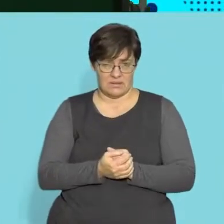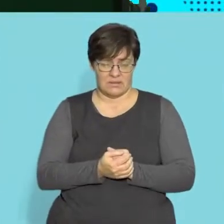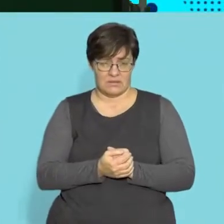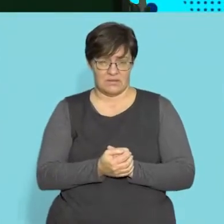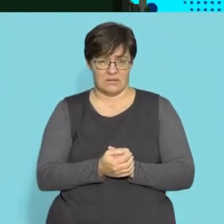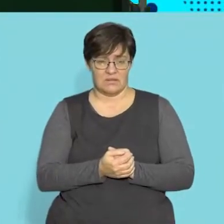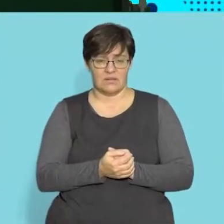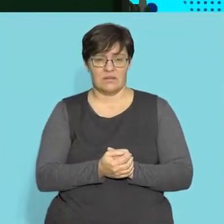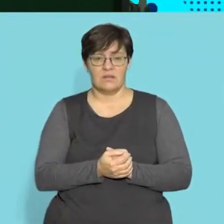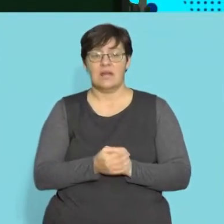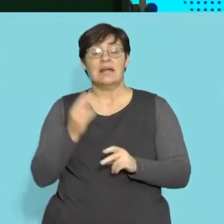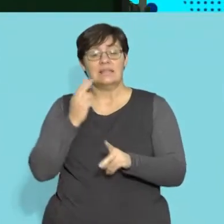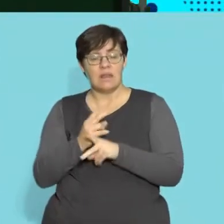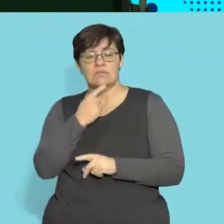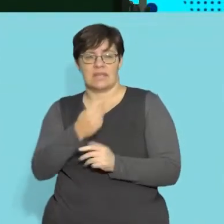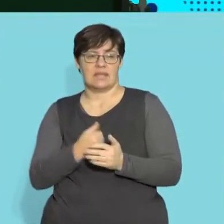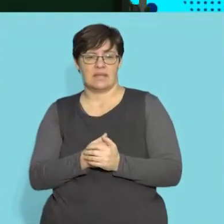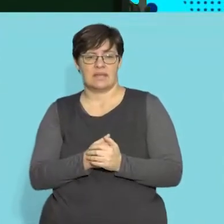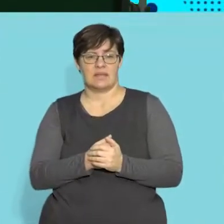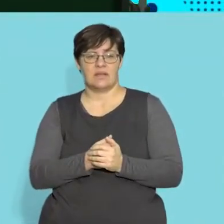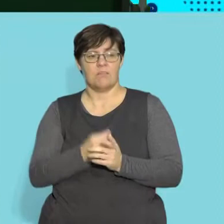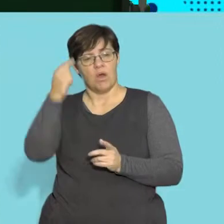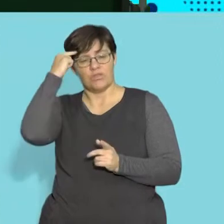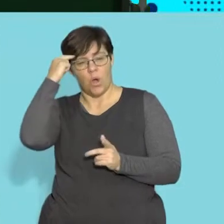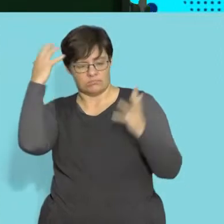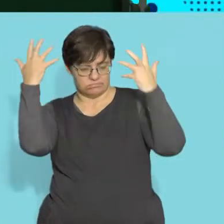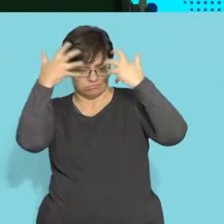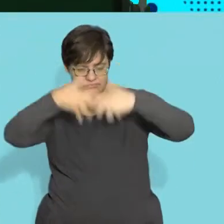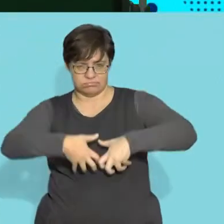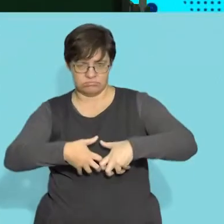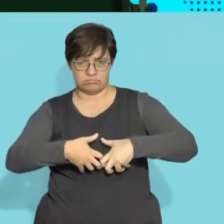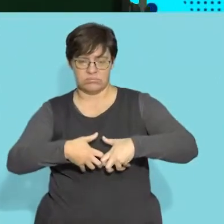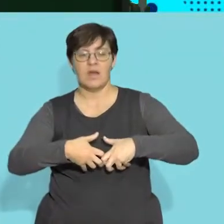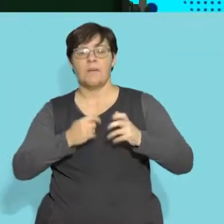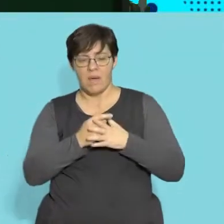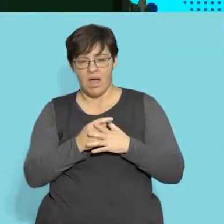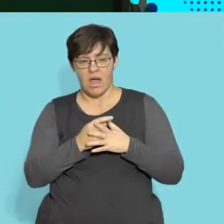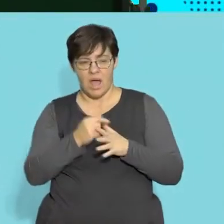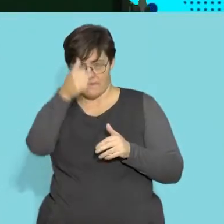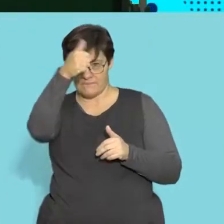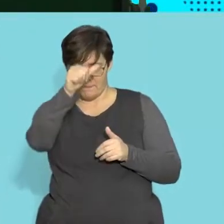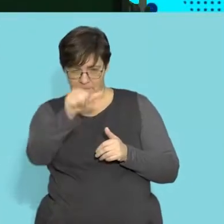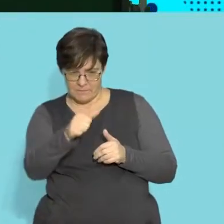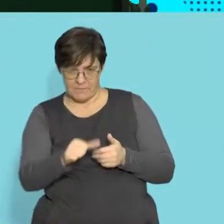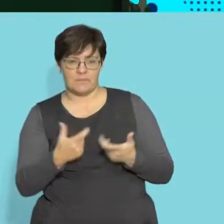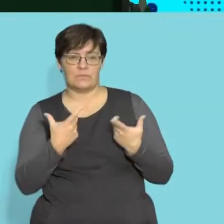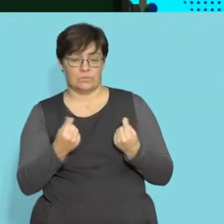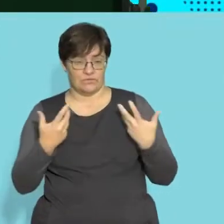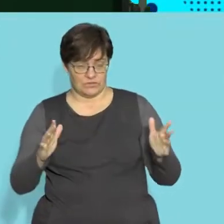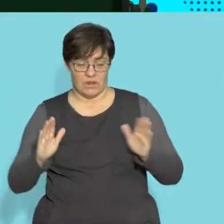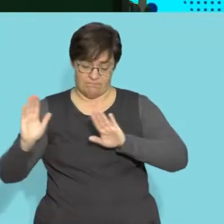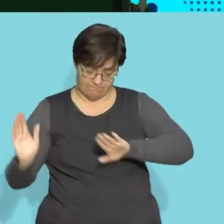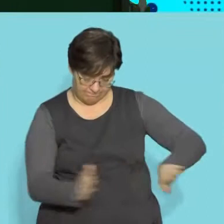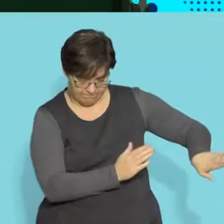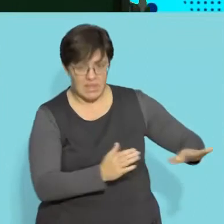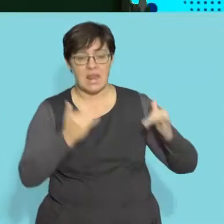Put that down. We then went on to saying, well, now put your thoughts together and synthesize that. Now we've done all of